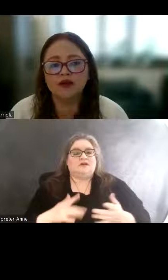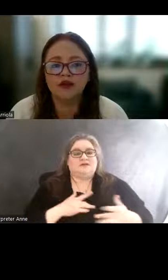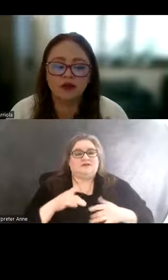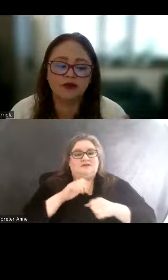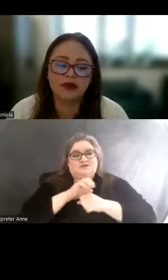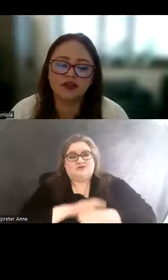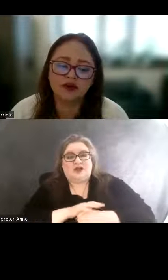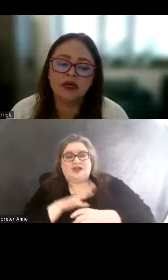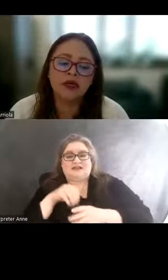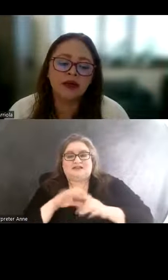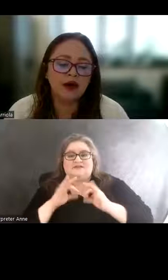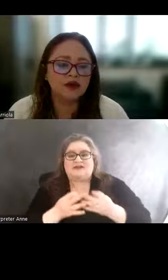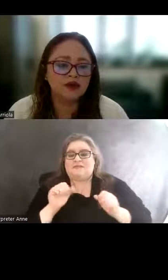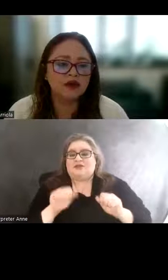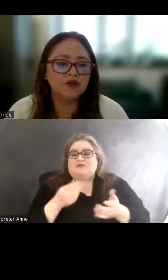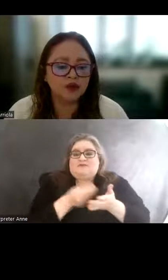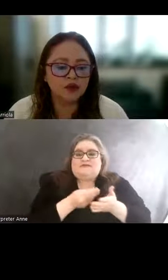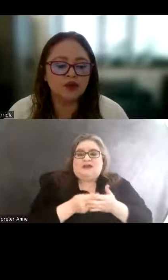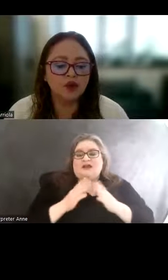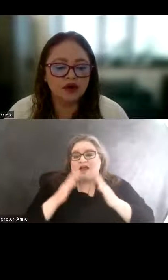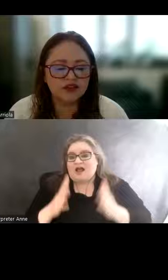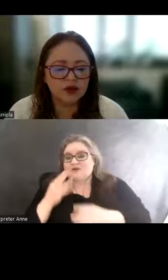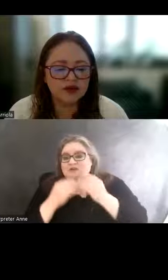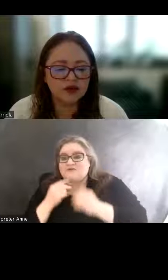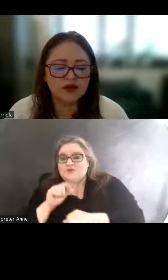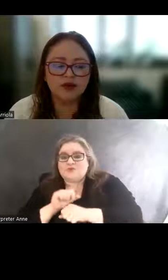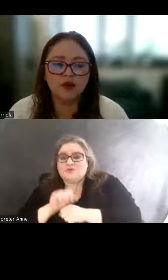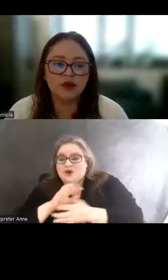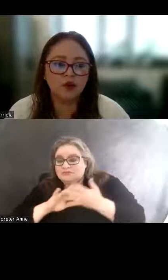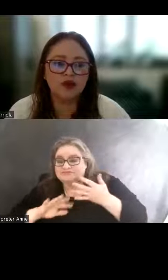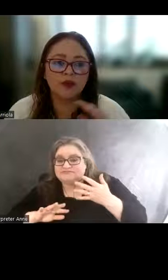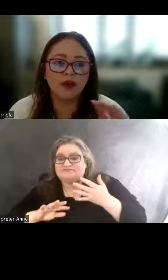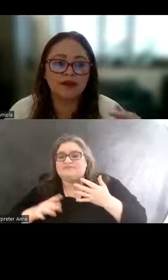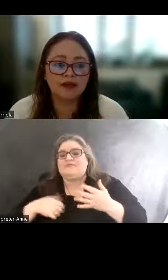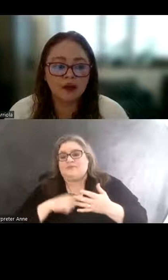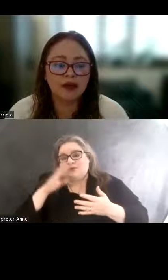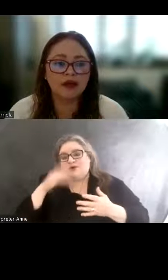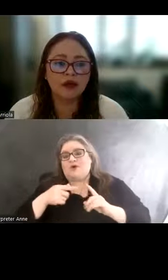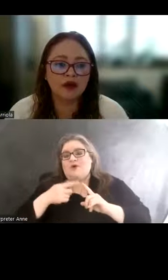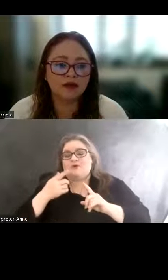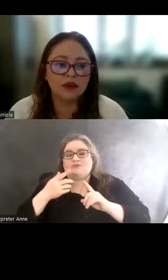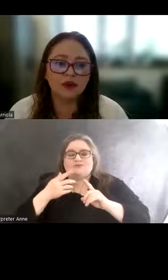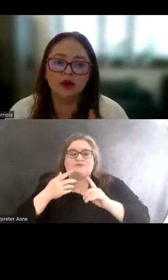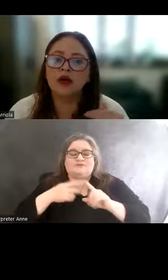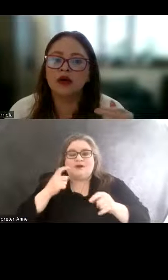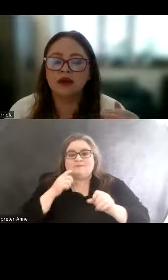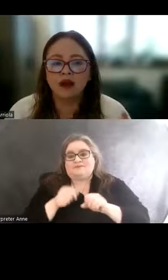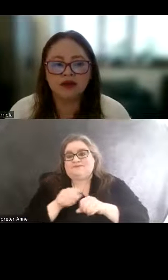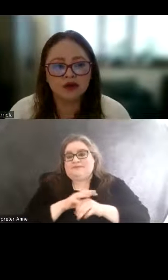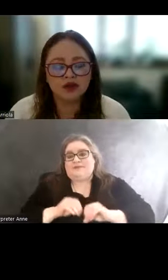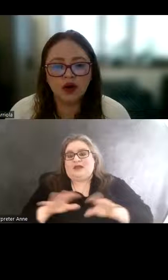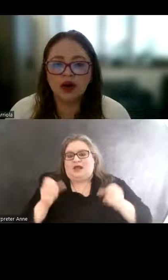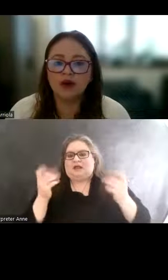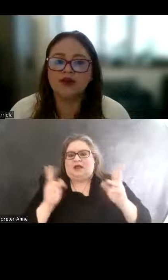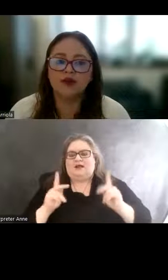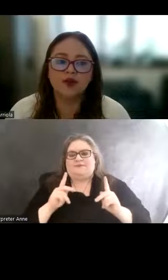family. So this could be financial, housing, food, work stressors. And so we know with the pandemic, a lot of people lost